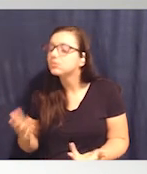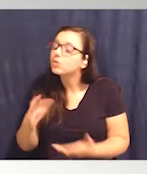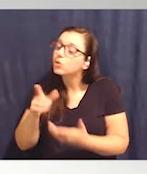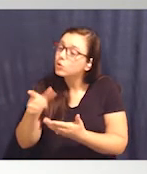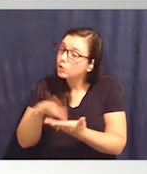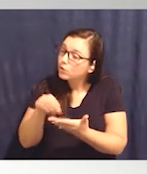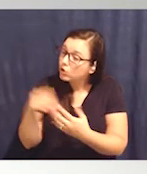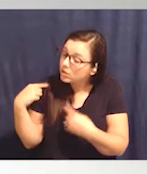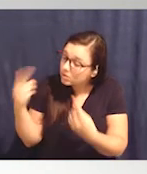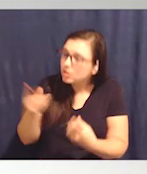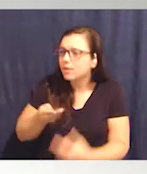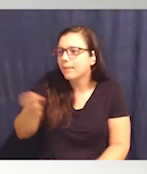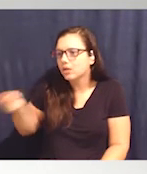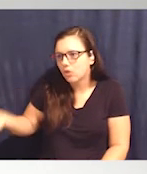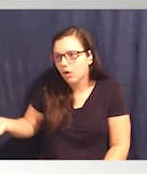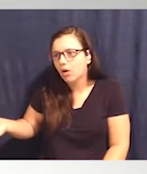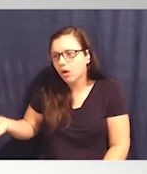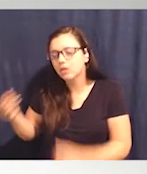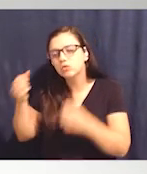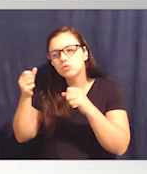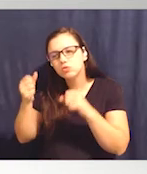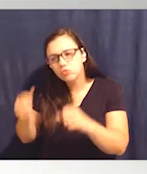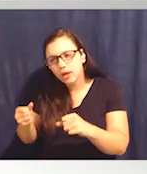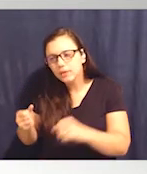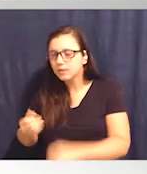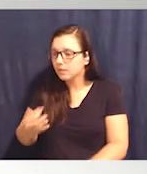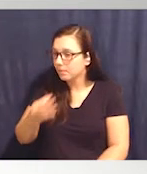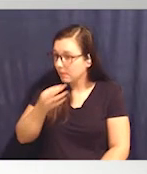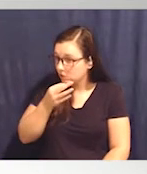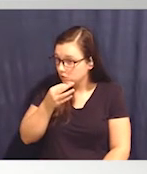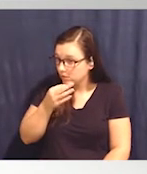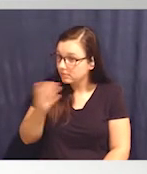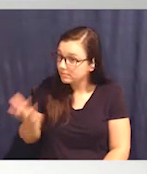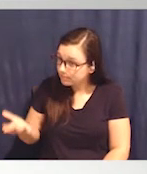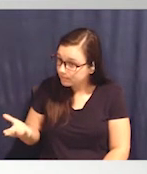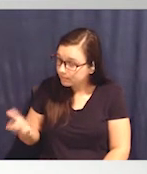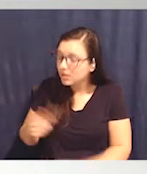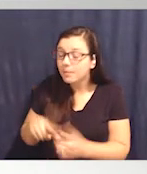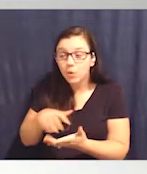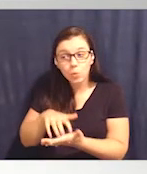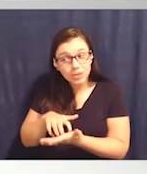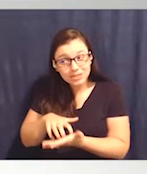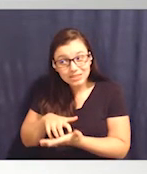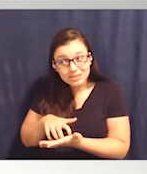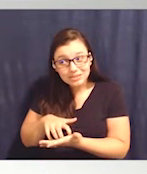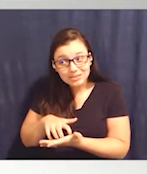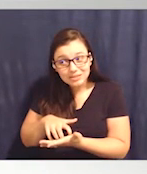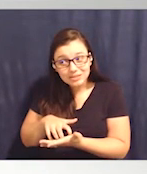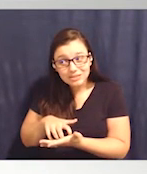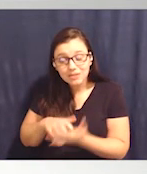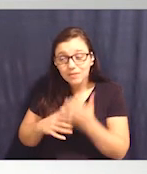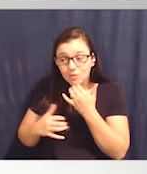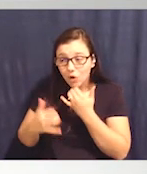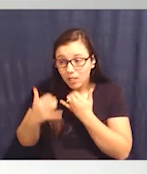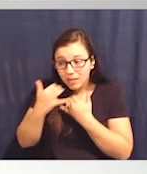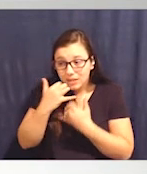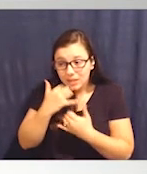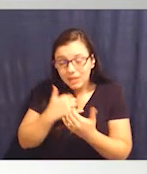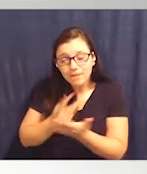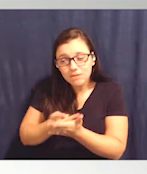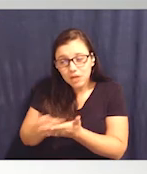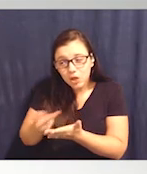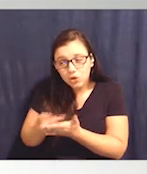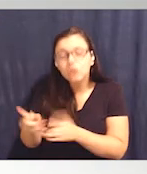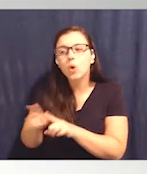Strength, mastery, but weakness, folly, failure also. Yes,